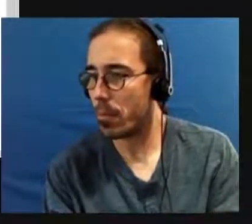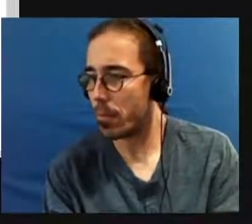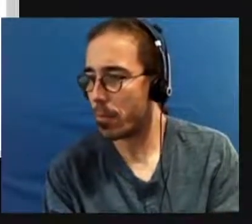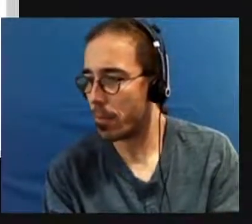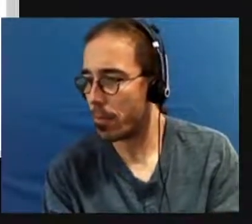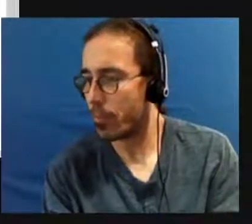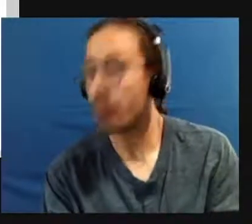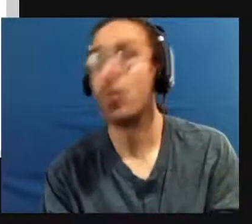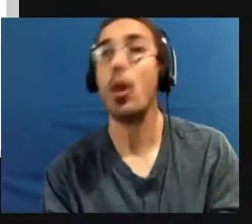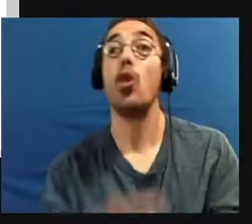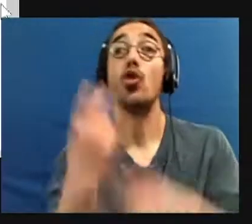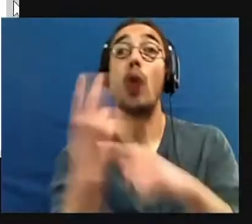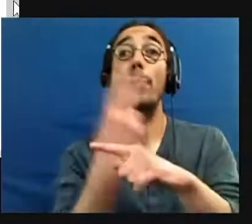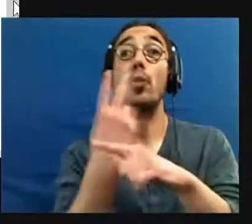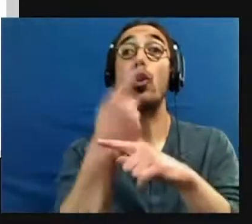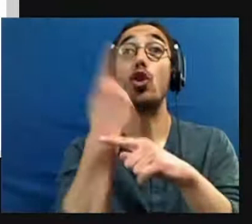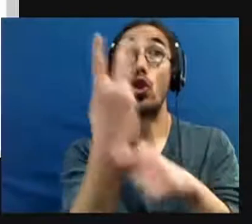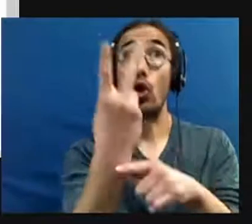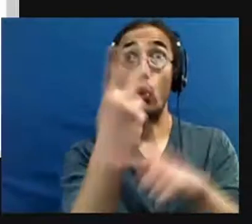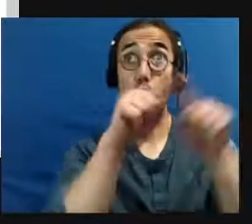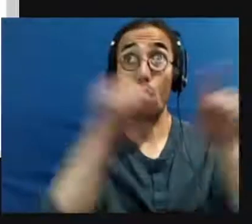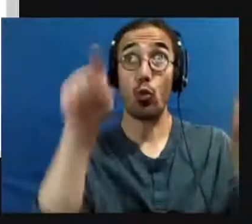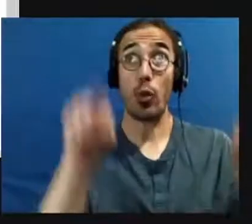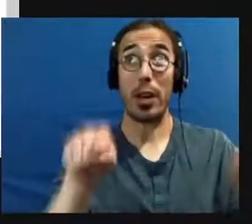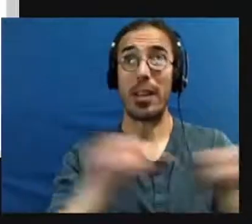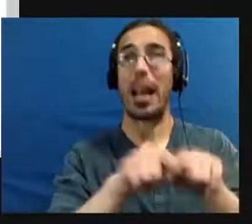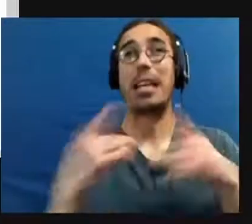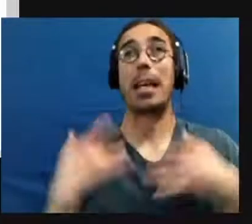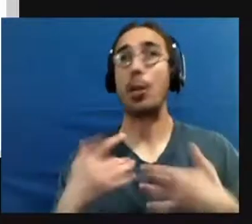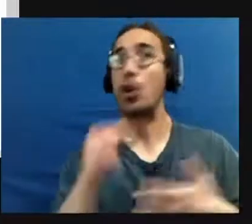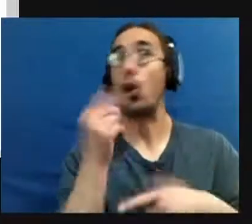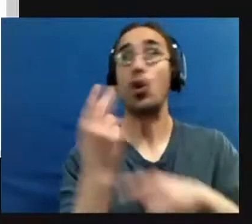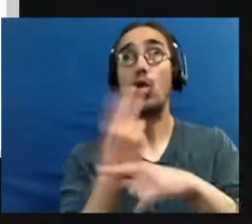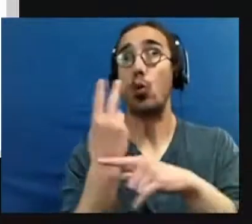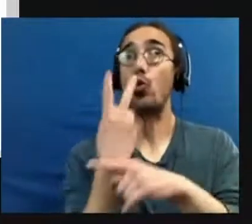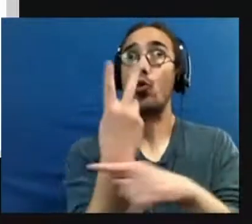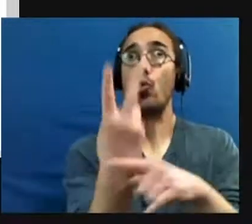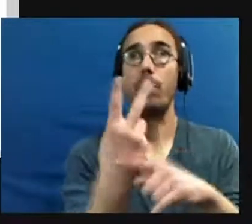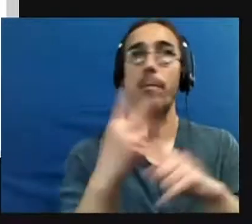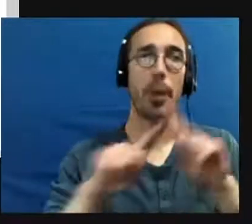So my cursor keeps getting lost.